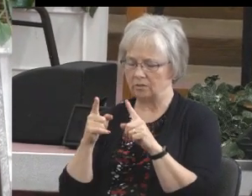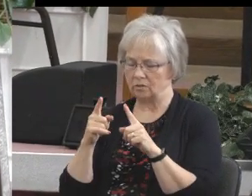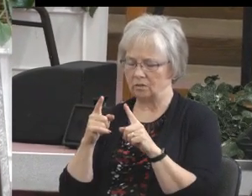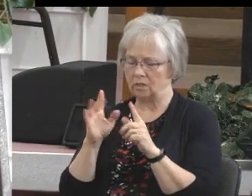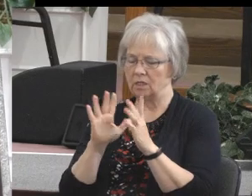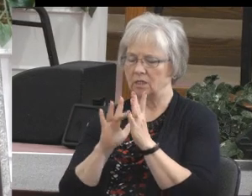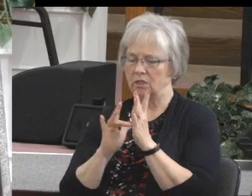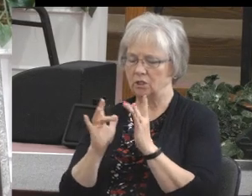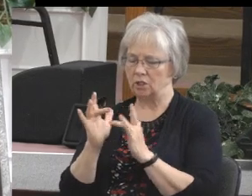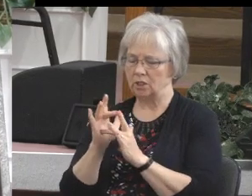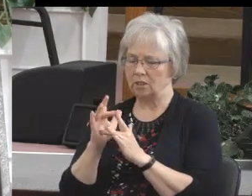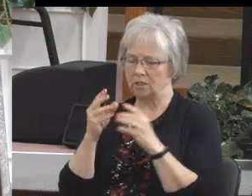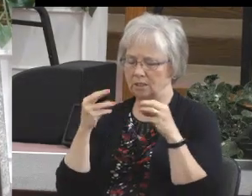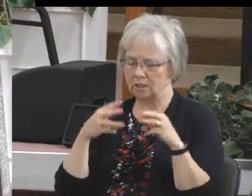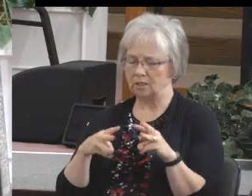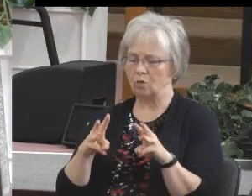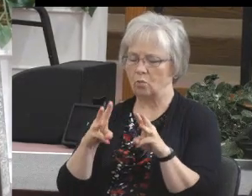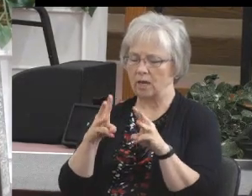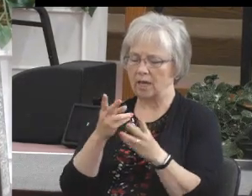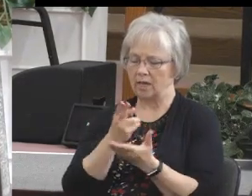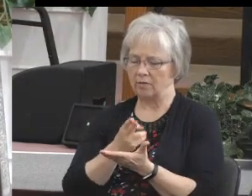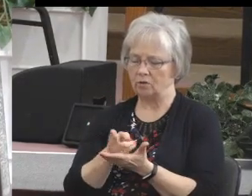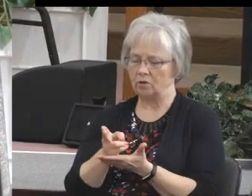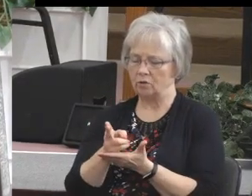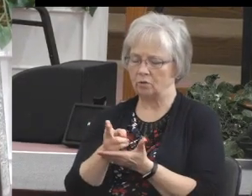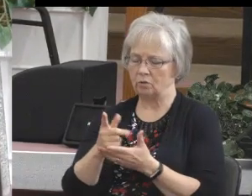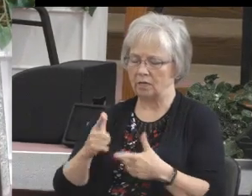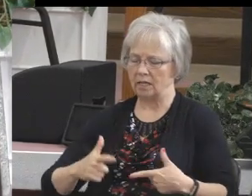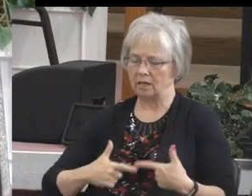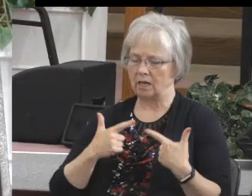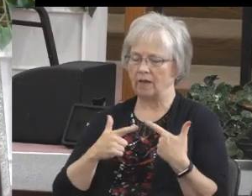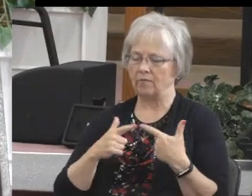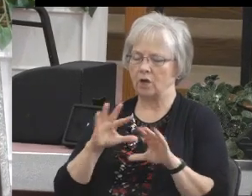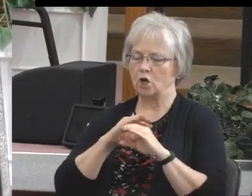Jesus is the way, the truth, and the life.